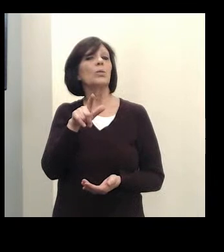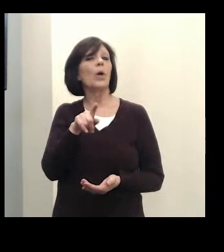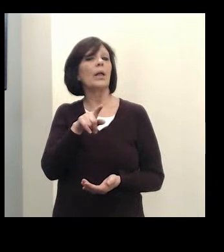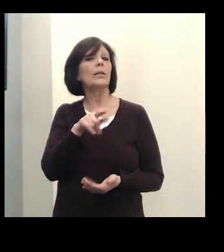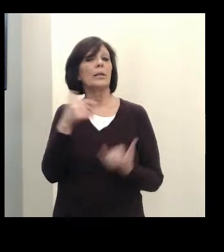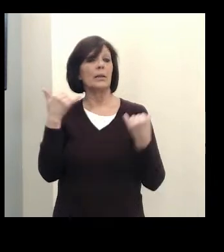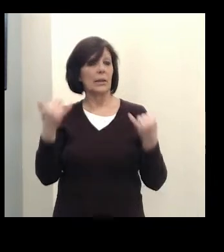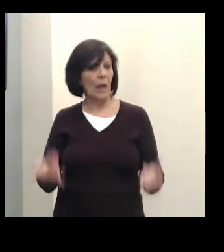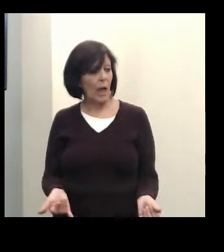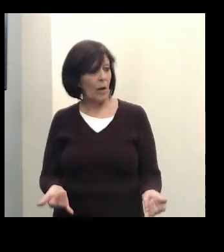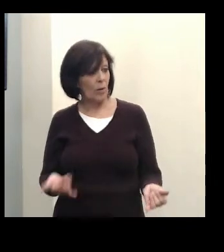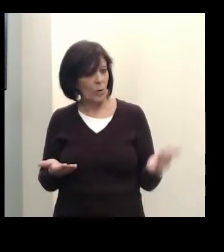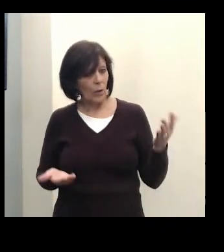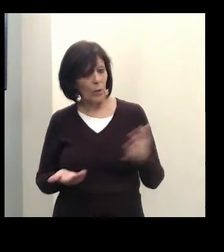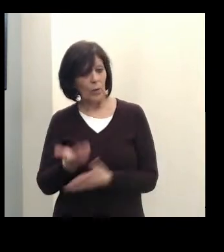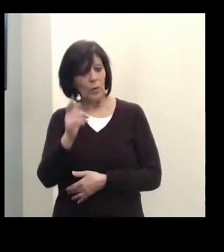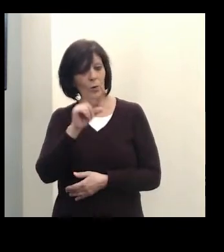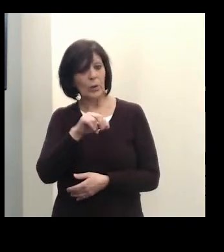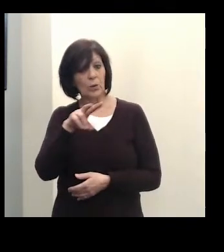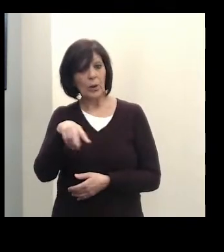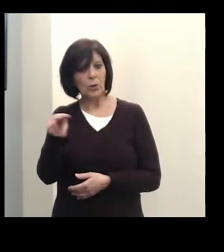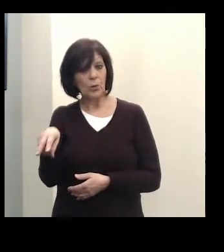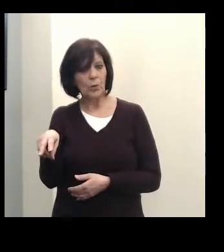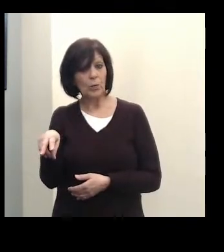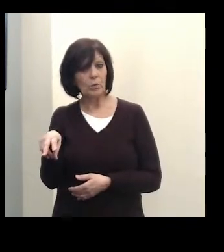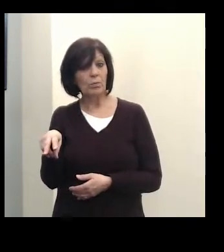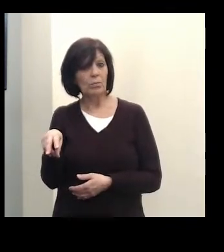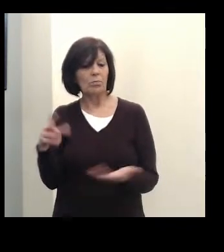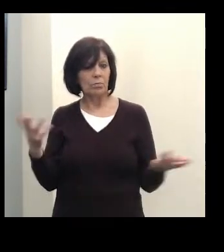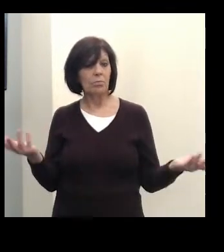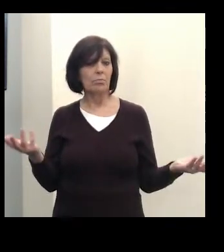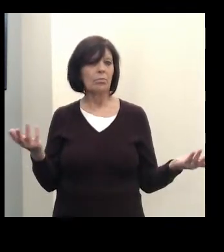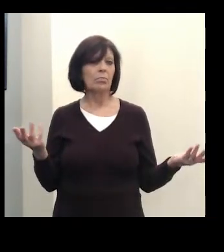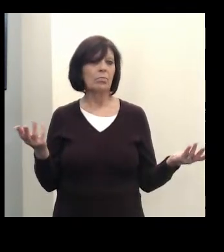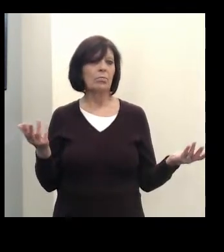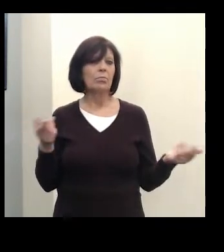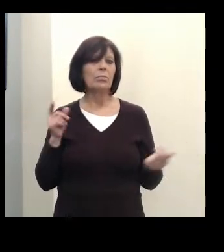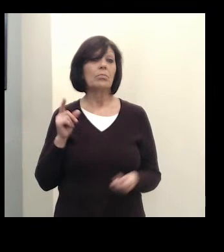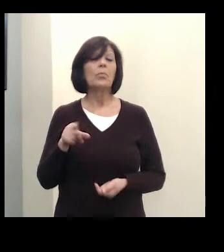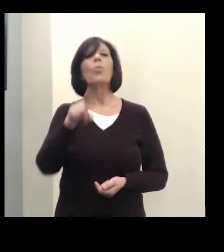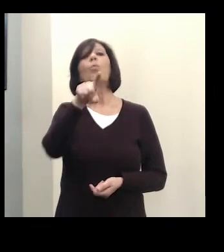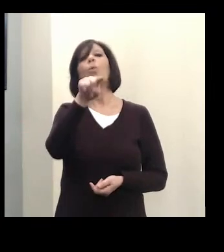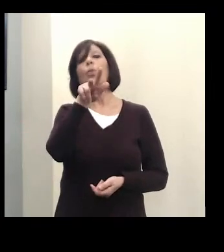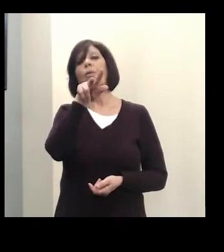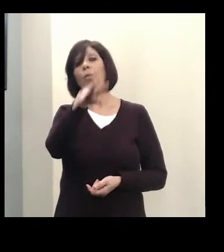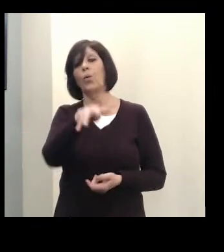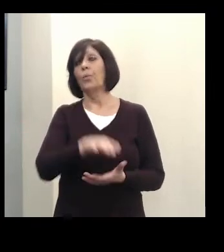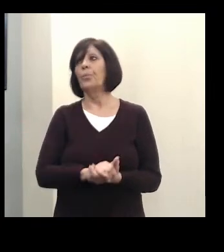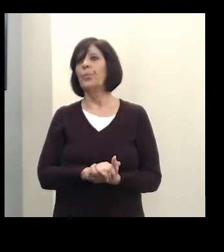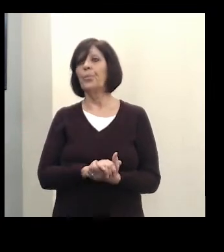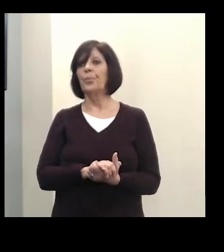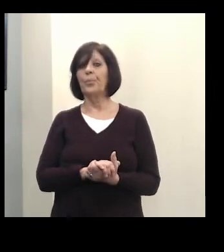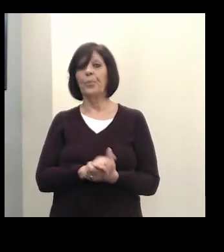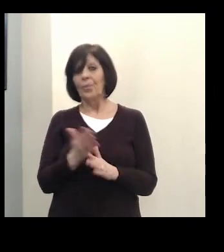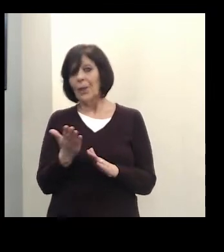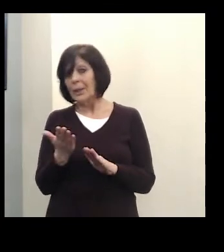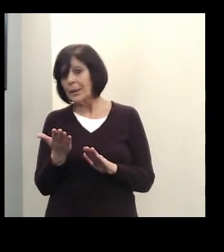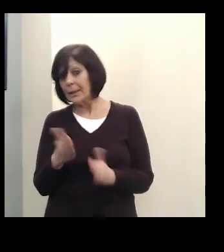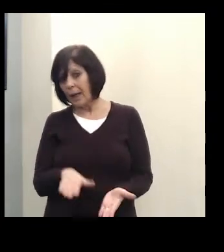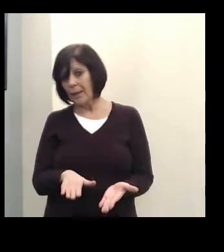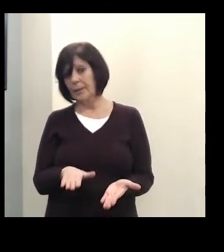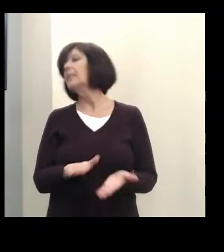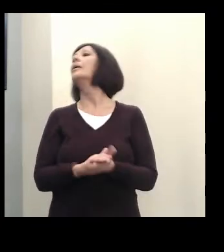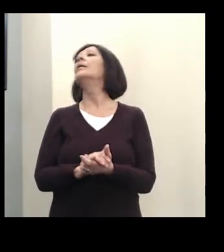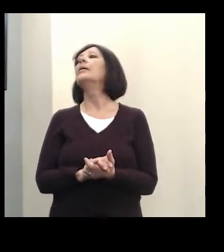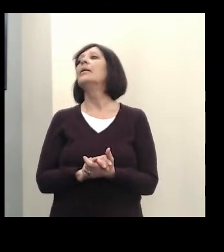through 2022, through January of 2022, 134 people have died in Erie County